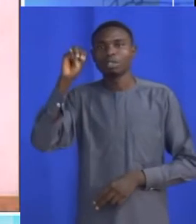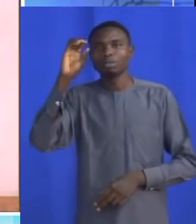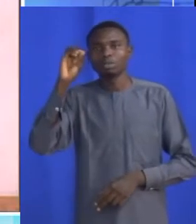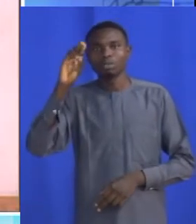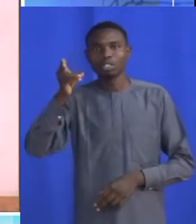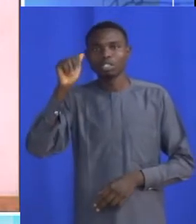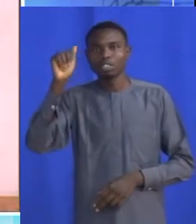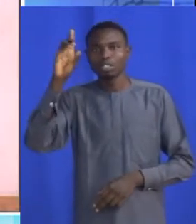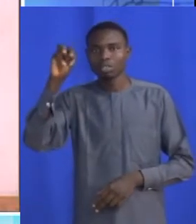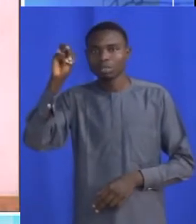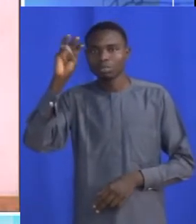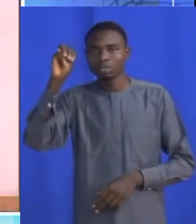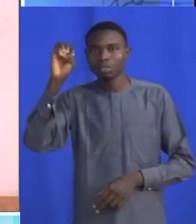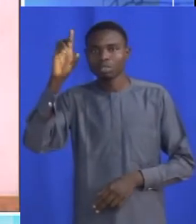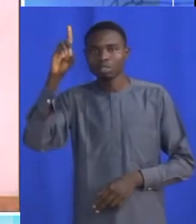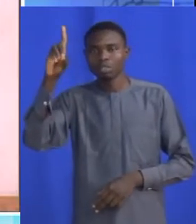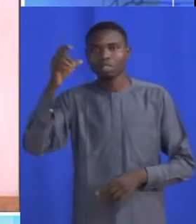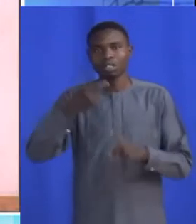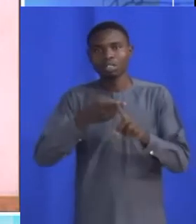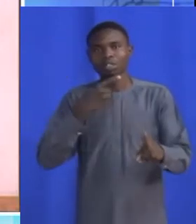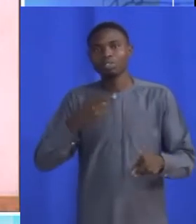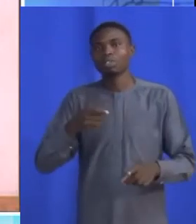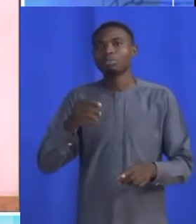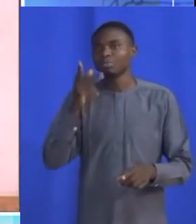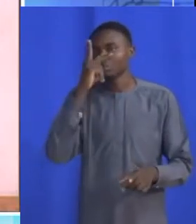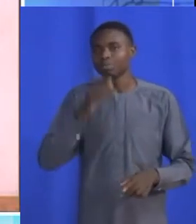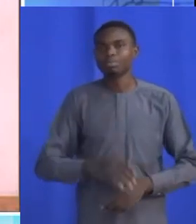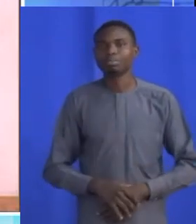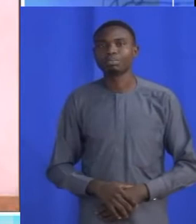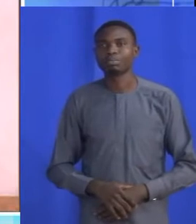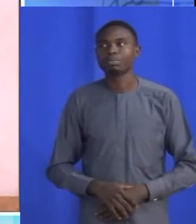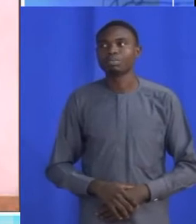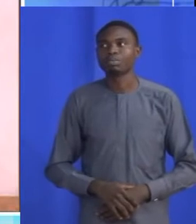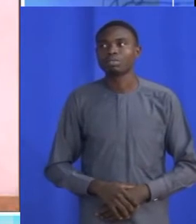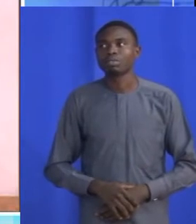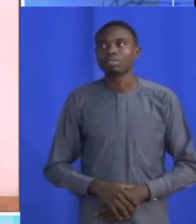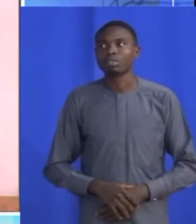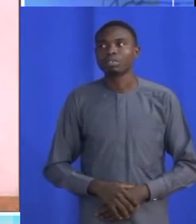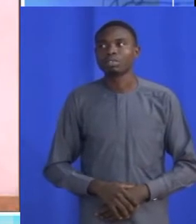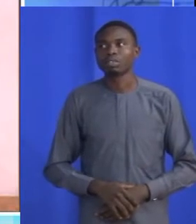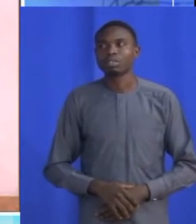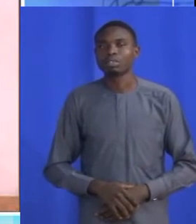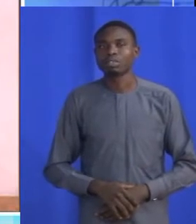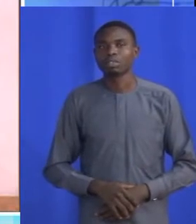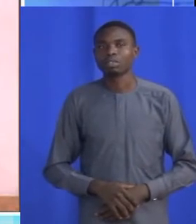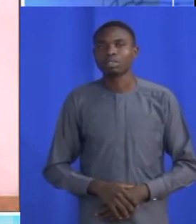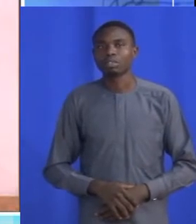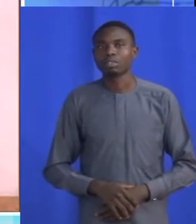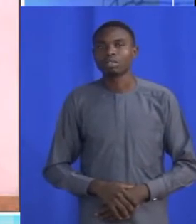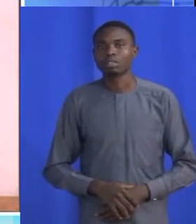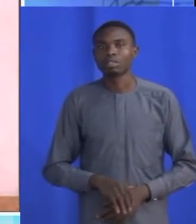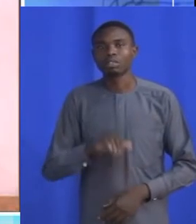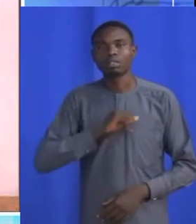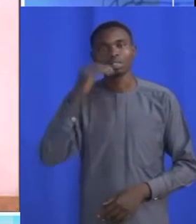Good if you ask at all. We are welcome to another episode of the healing. I'm your regular civic